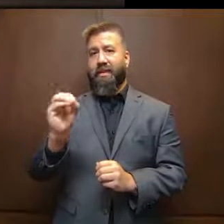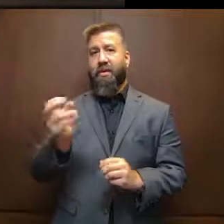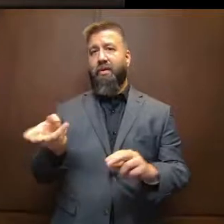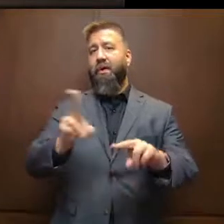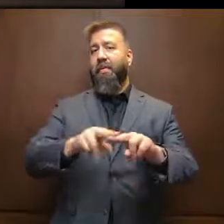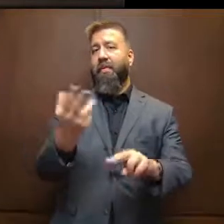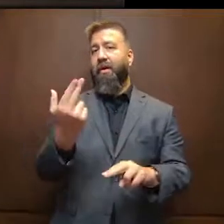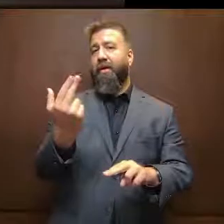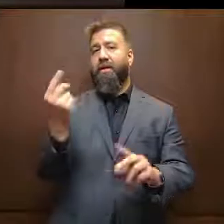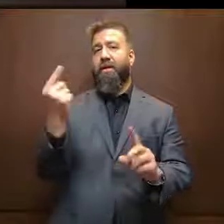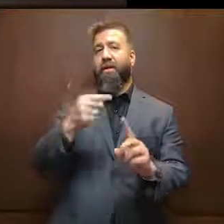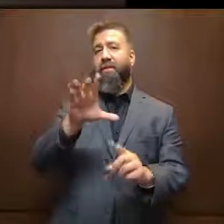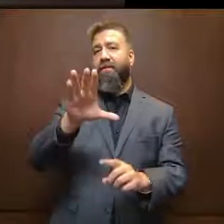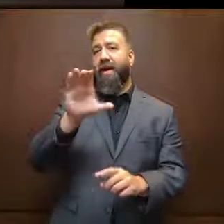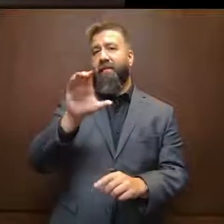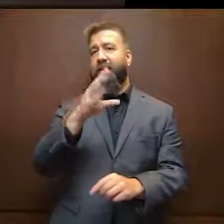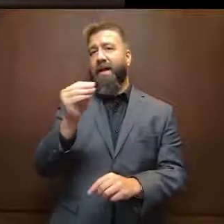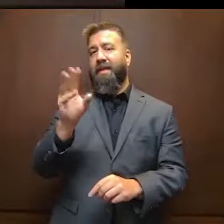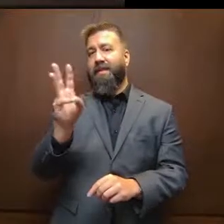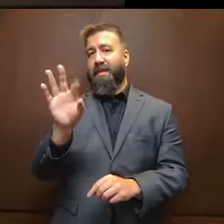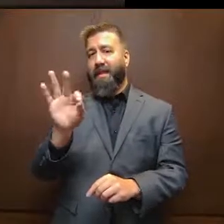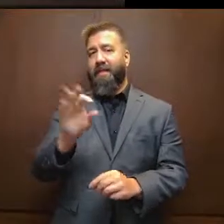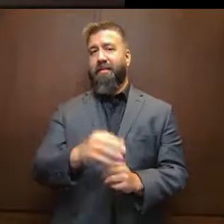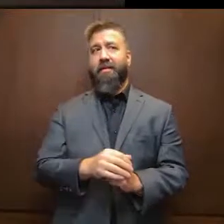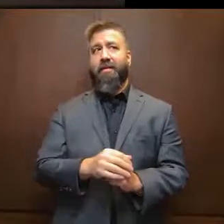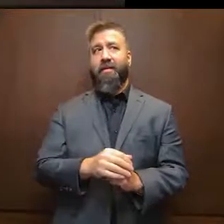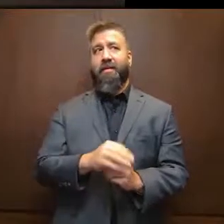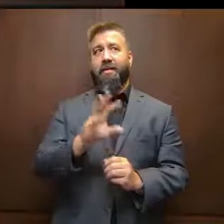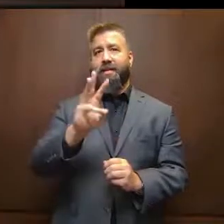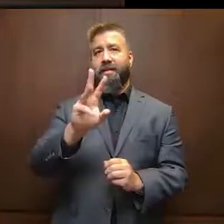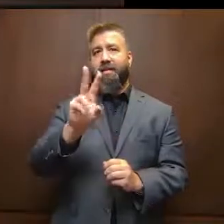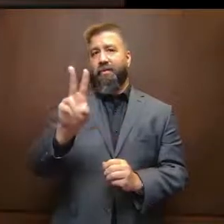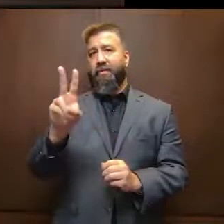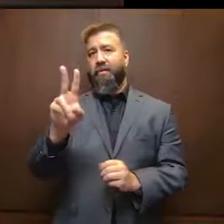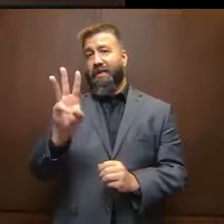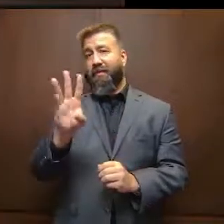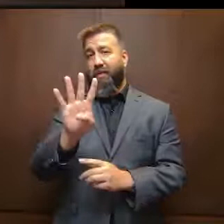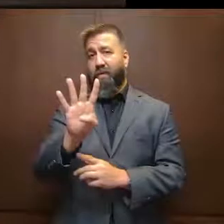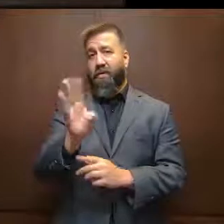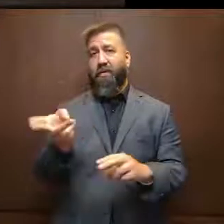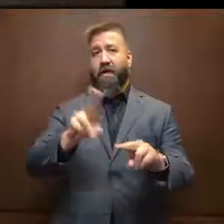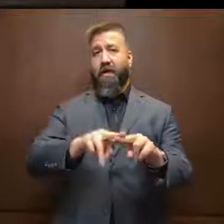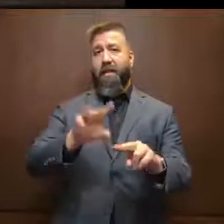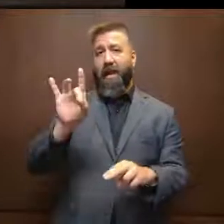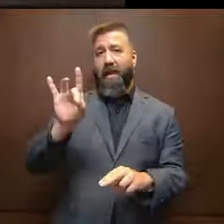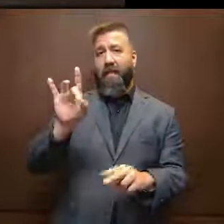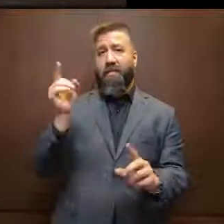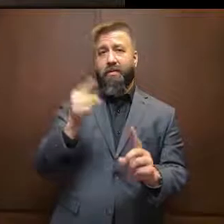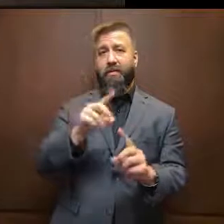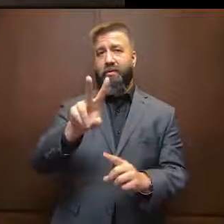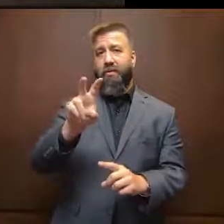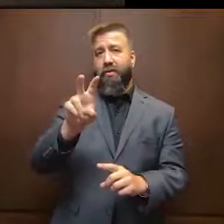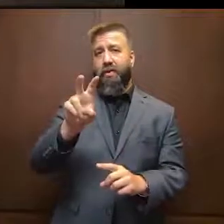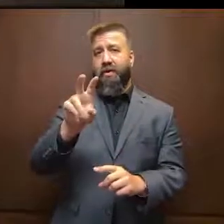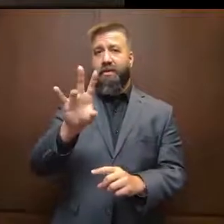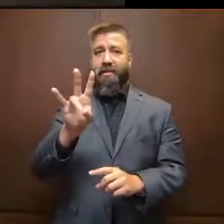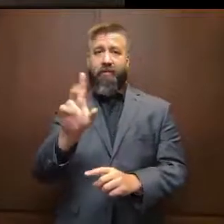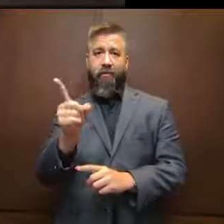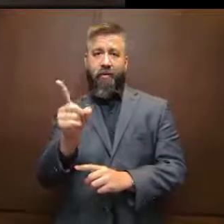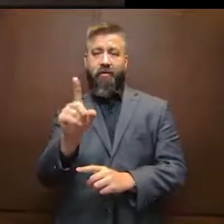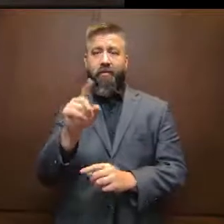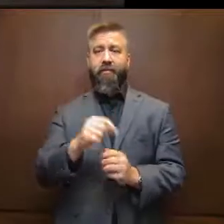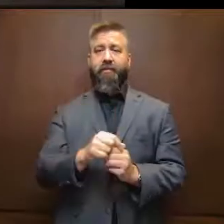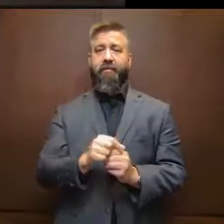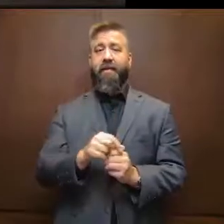13 to 569. 62264 up 8 to 271.